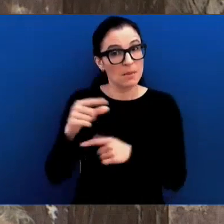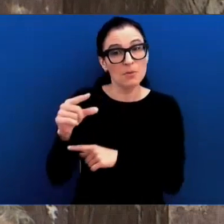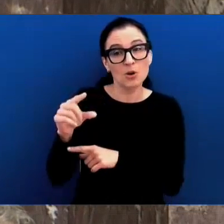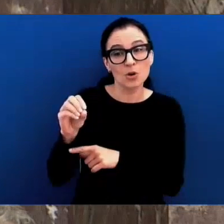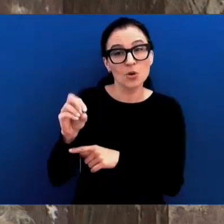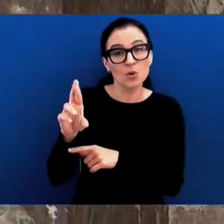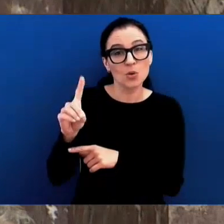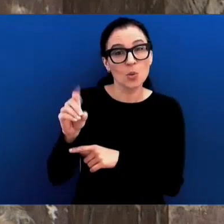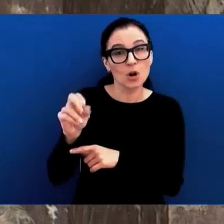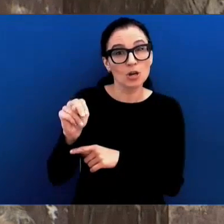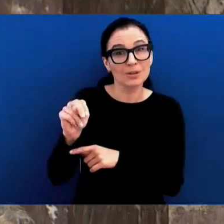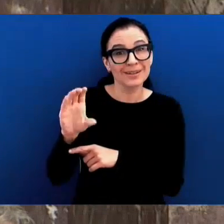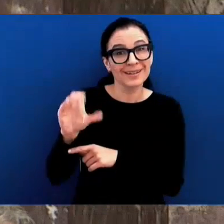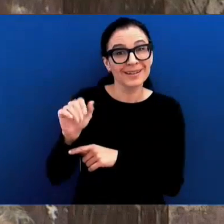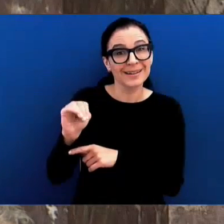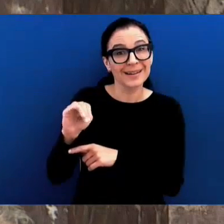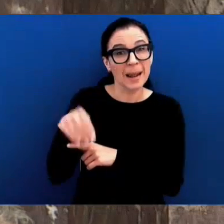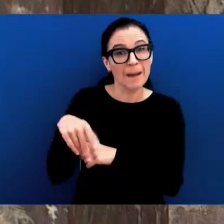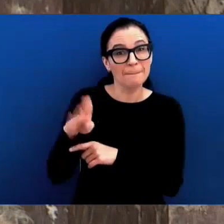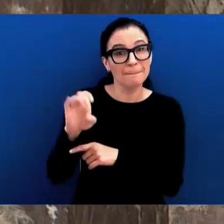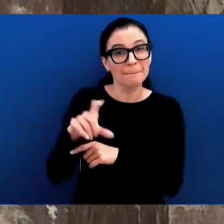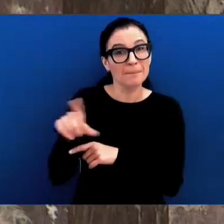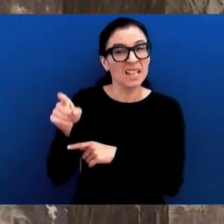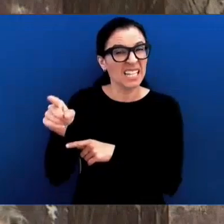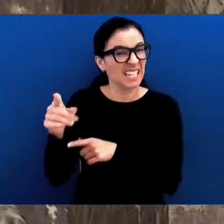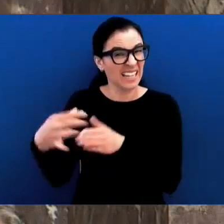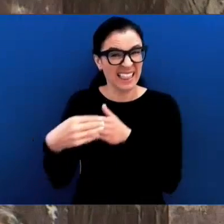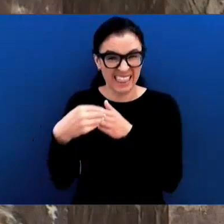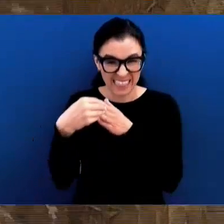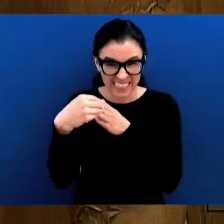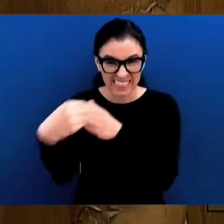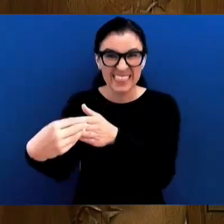and he's running that legacy into the ground.